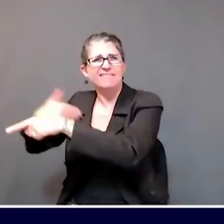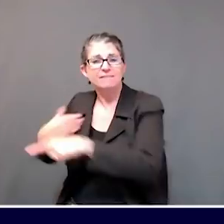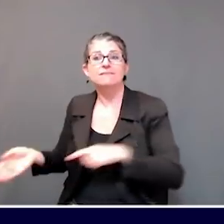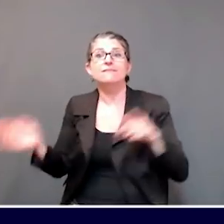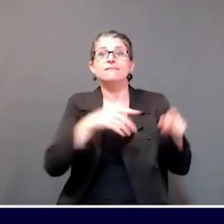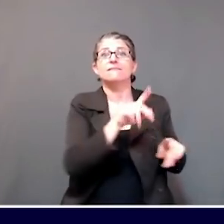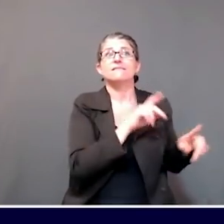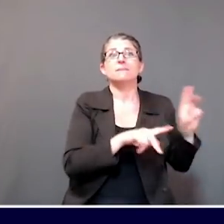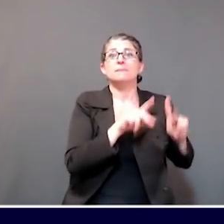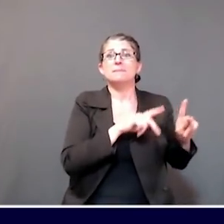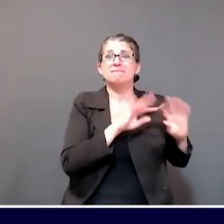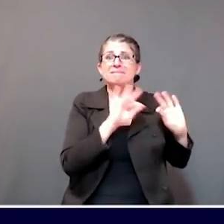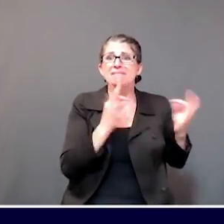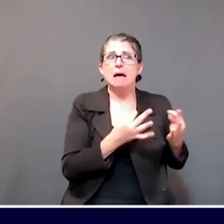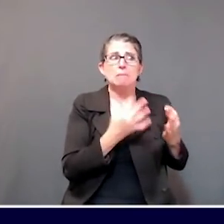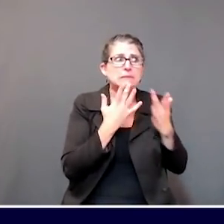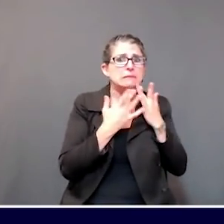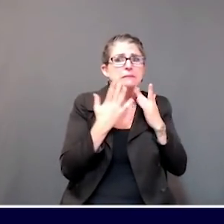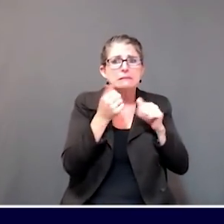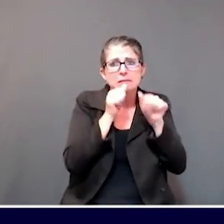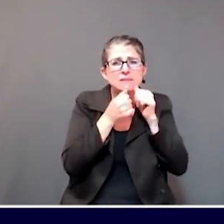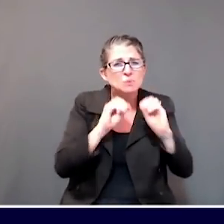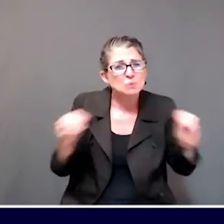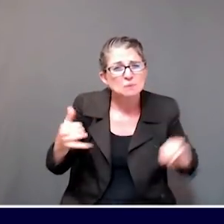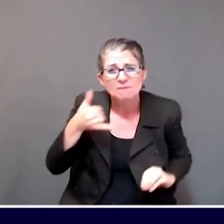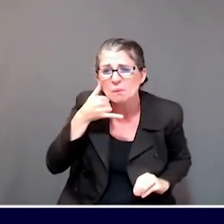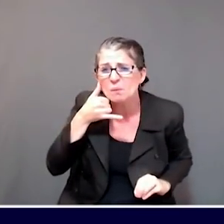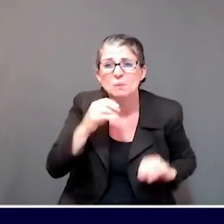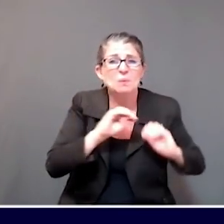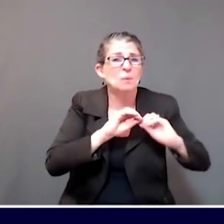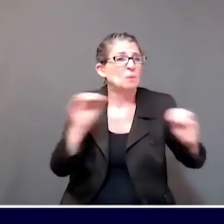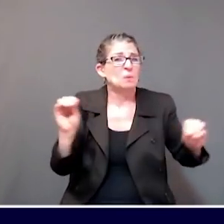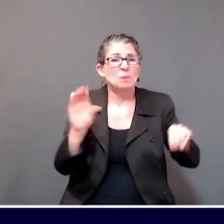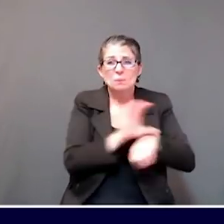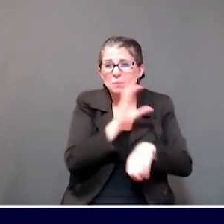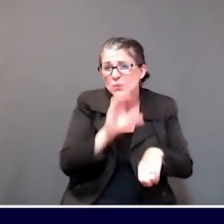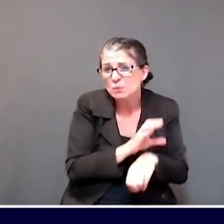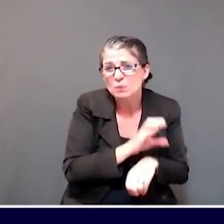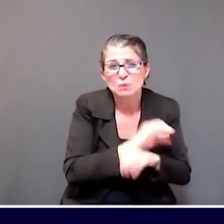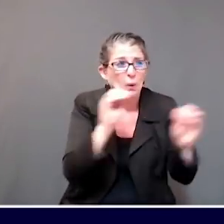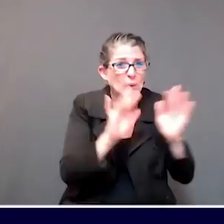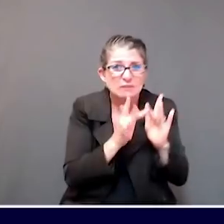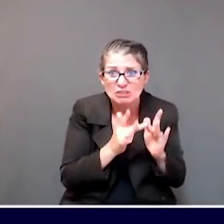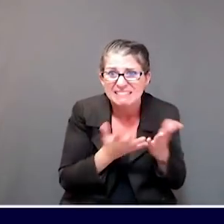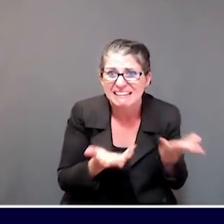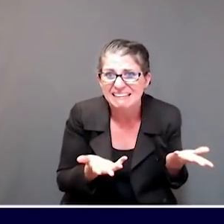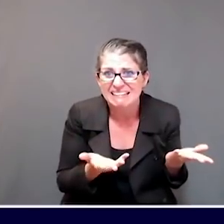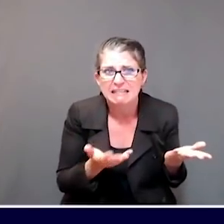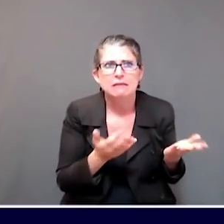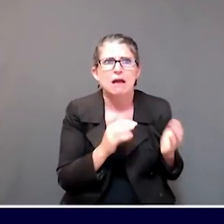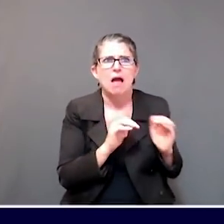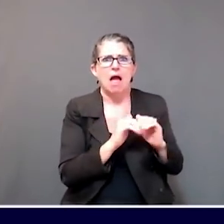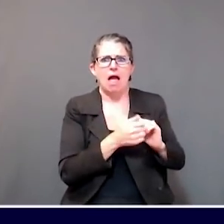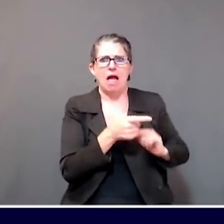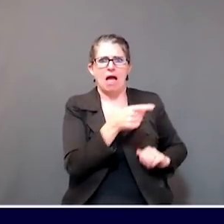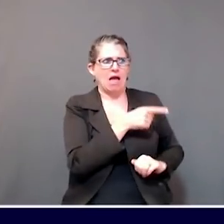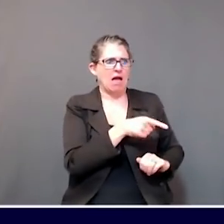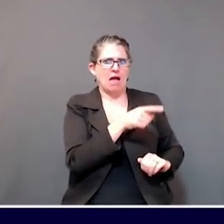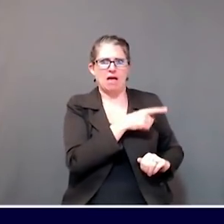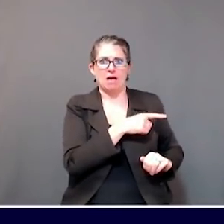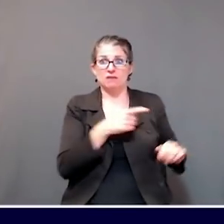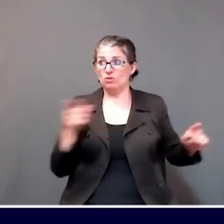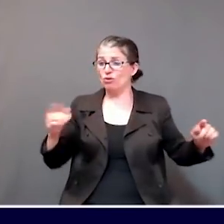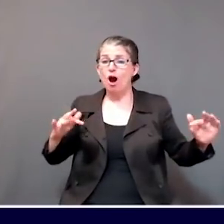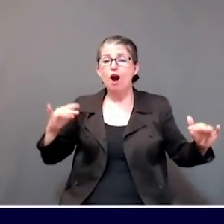with assistance from philanthropists, from federal money, buying hotspots and other gizmos to keep them connected. But